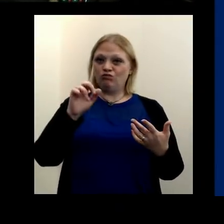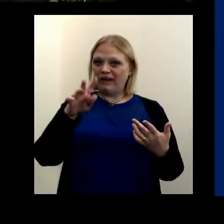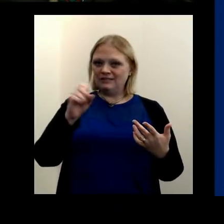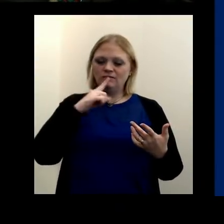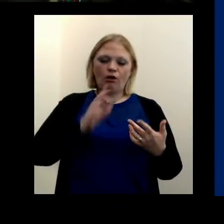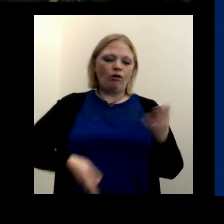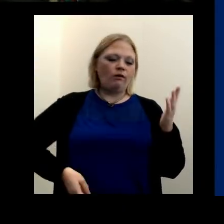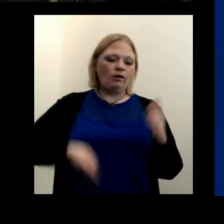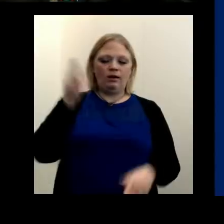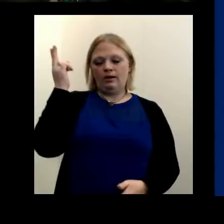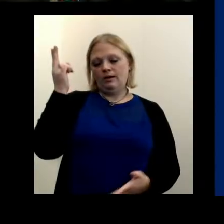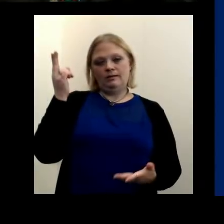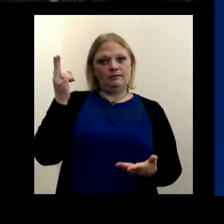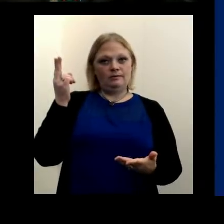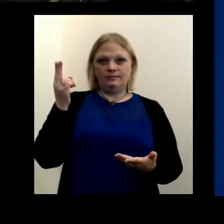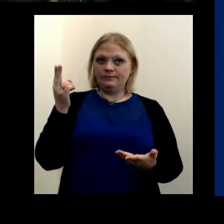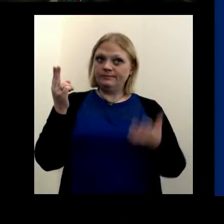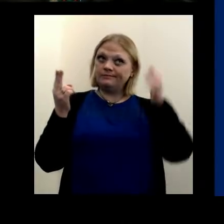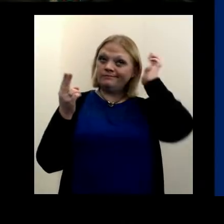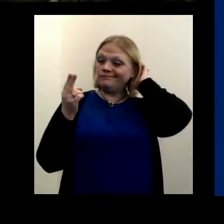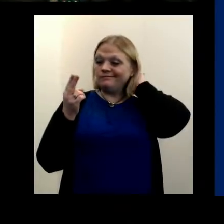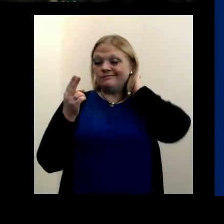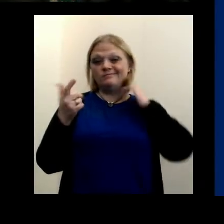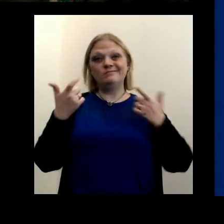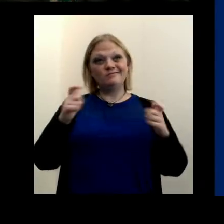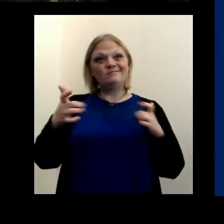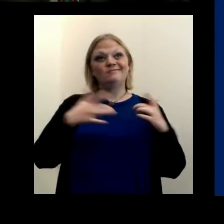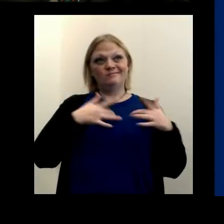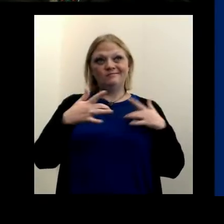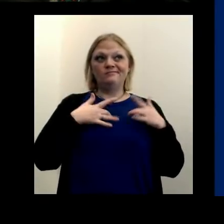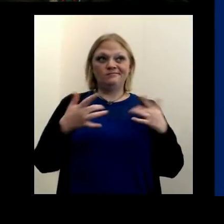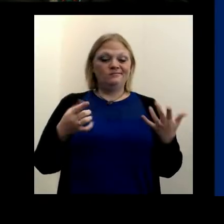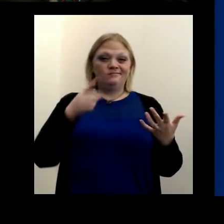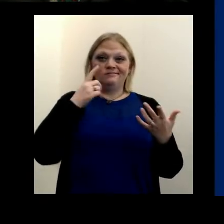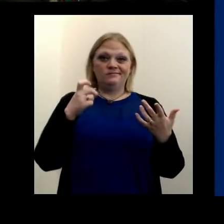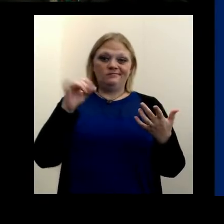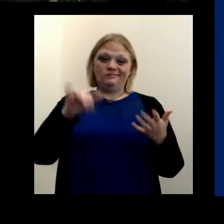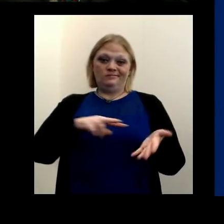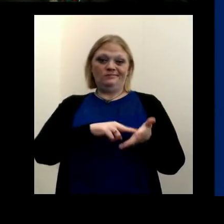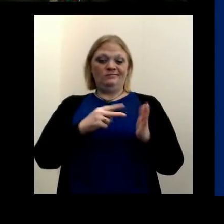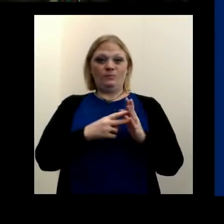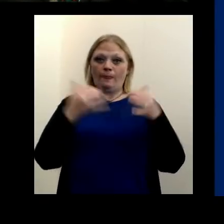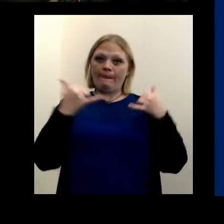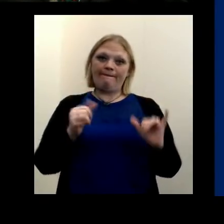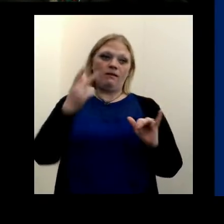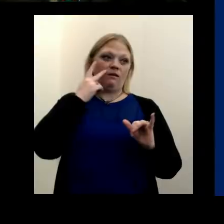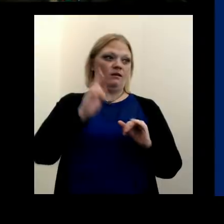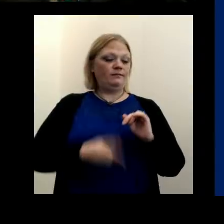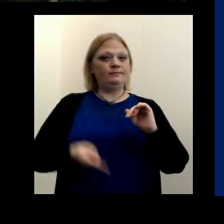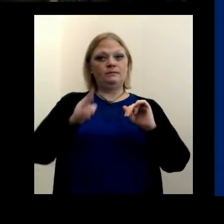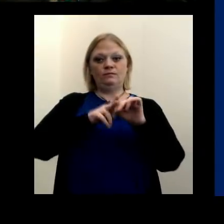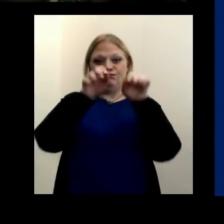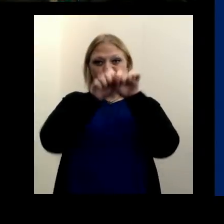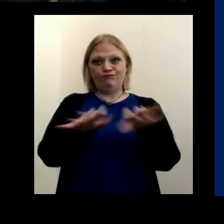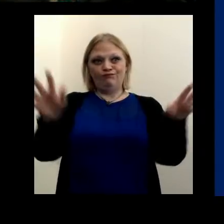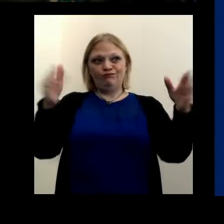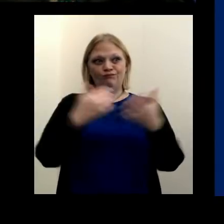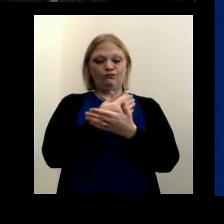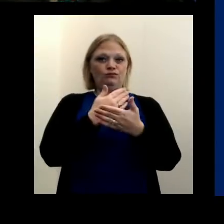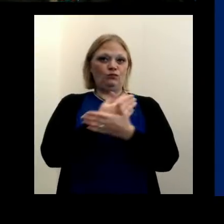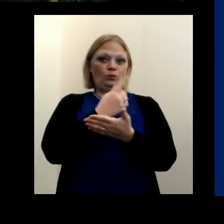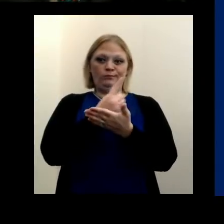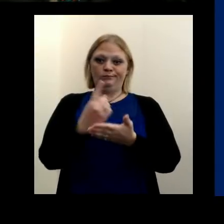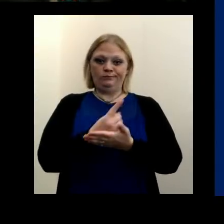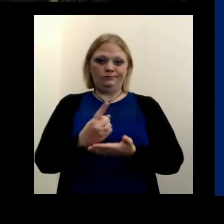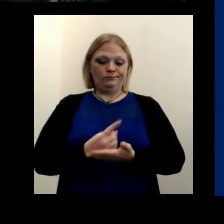high. And that is a big concern because that means that we're still seeing increased spread, new cases on a weekly basis